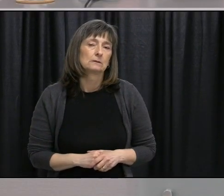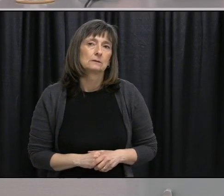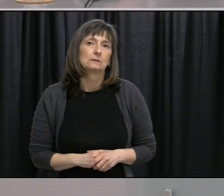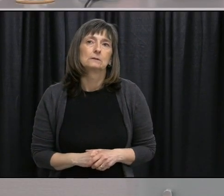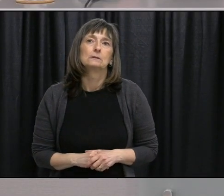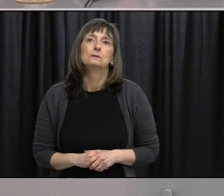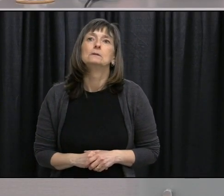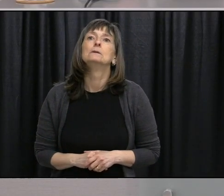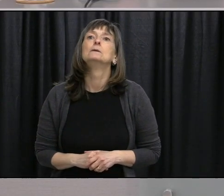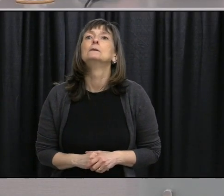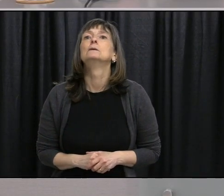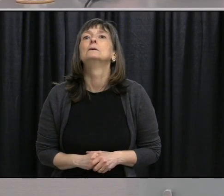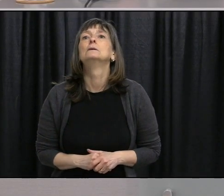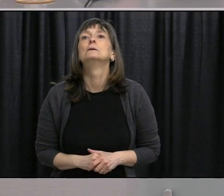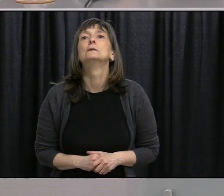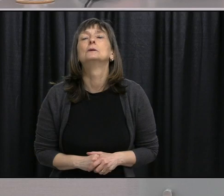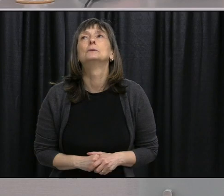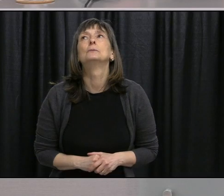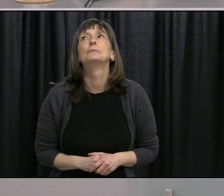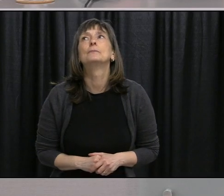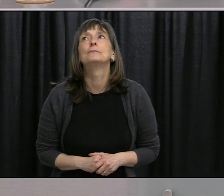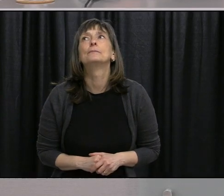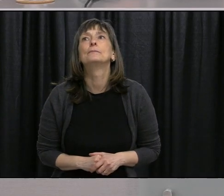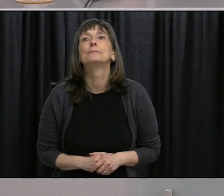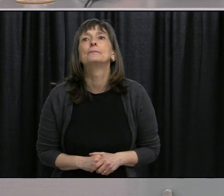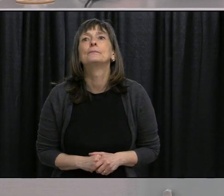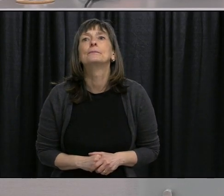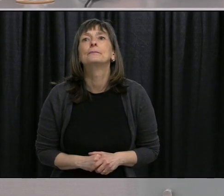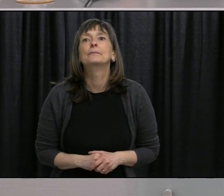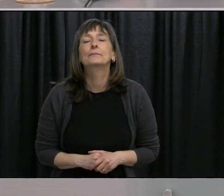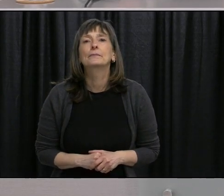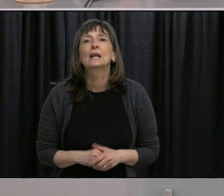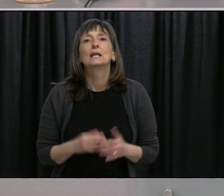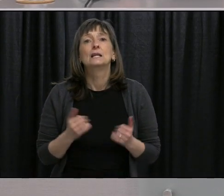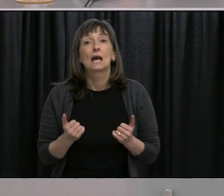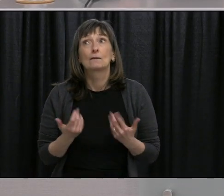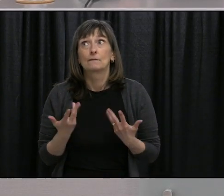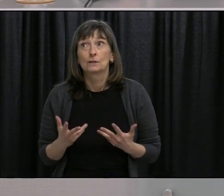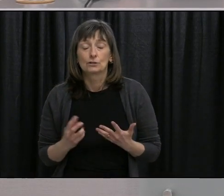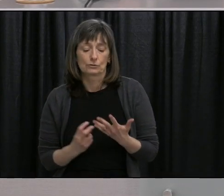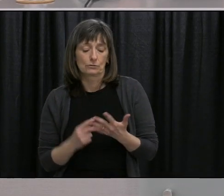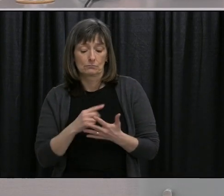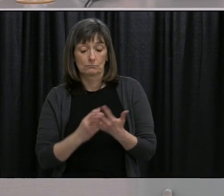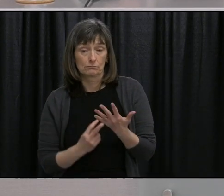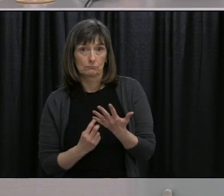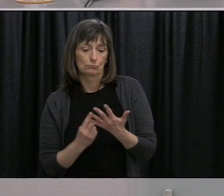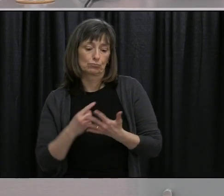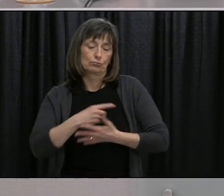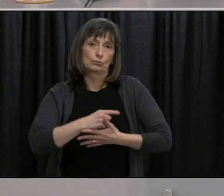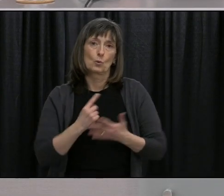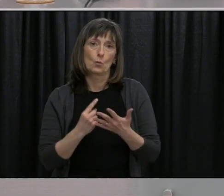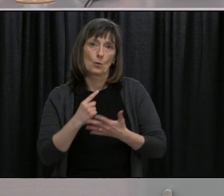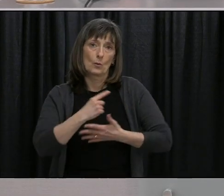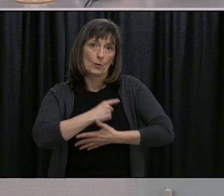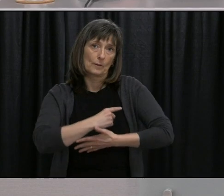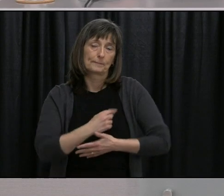Thank you, Premier. We'll now take single questions from each reporter, starting with Kellyanne Roberts of NTV News. Please go ahead.